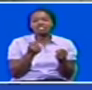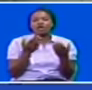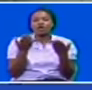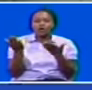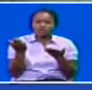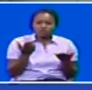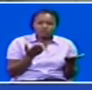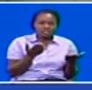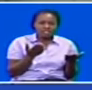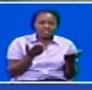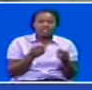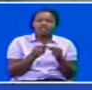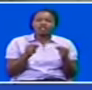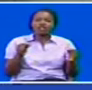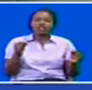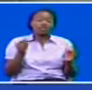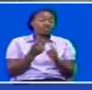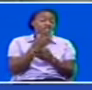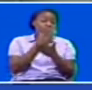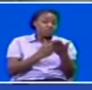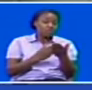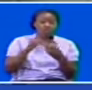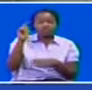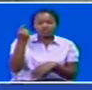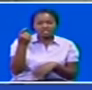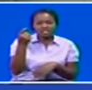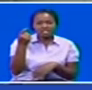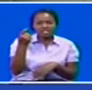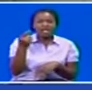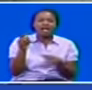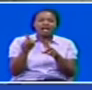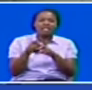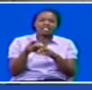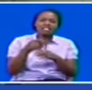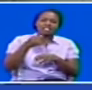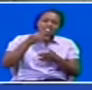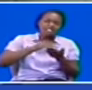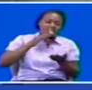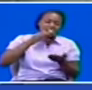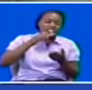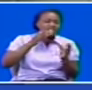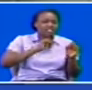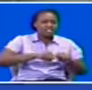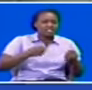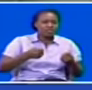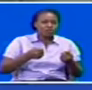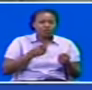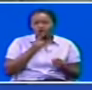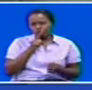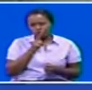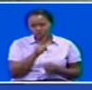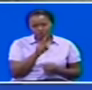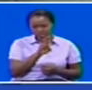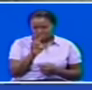marginalized parts of Kenya of their dues to perpetuate the system of patronage that his administration